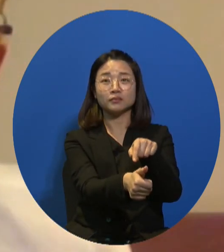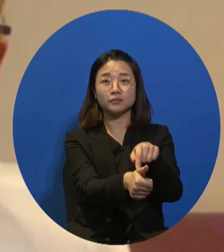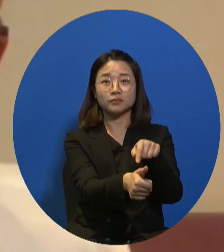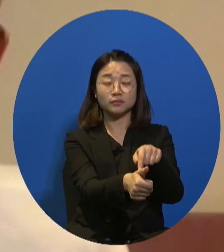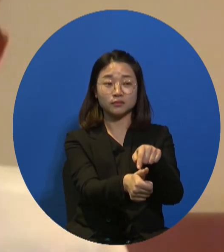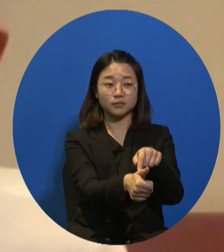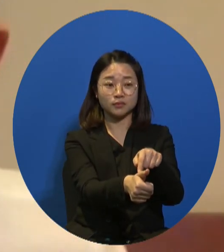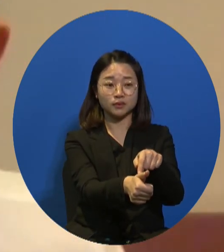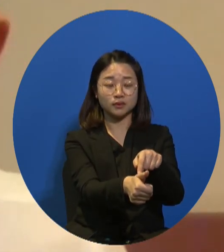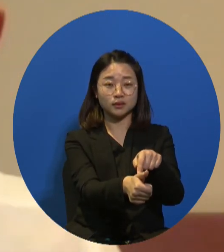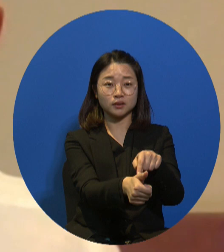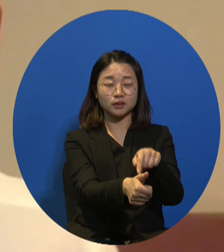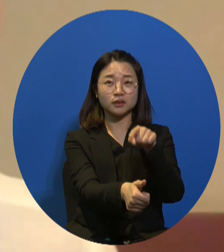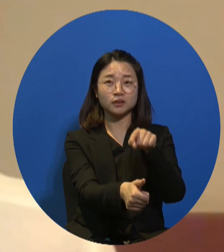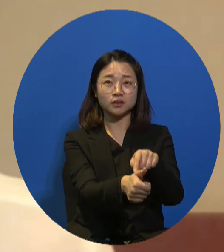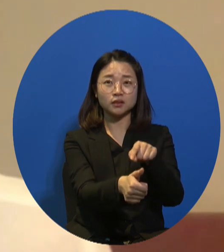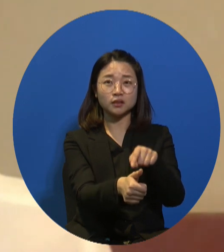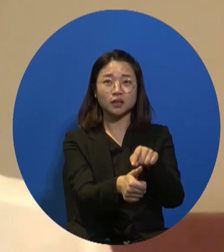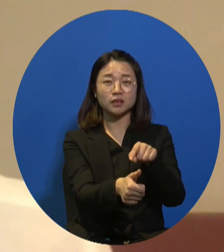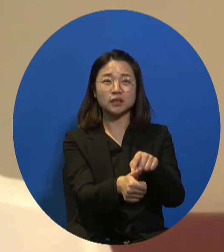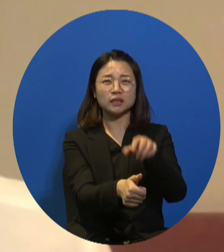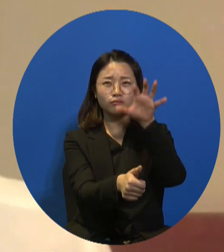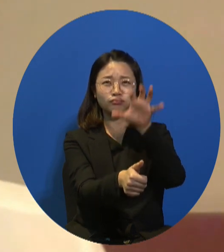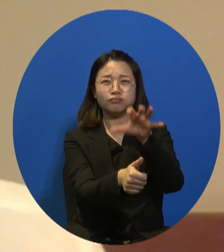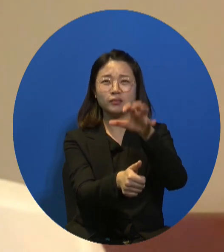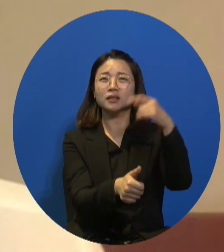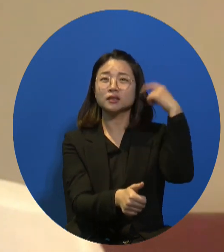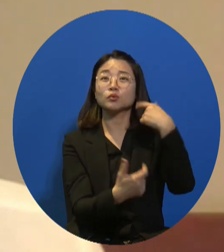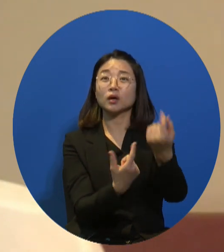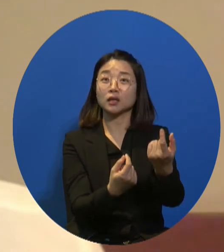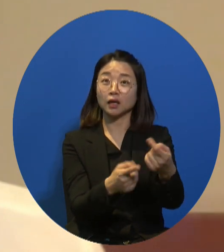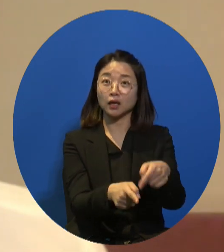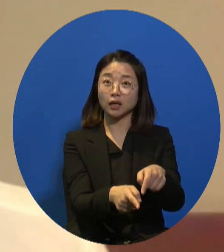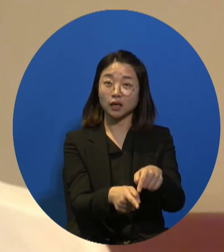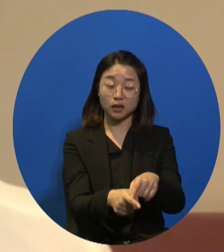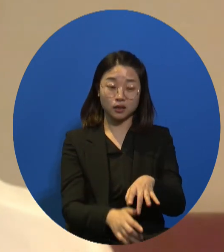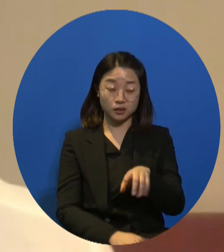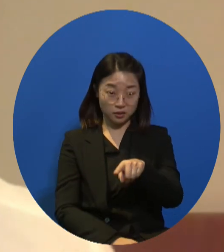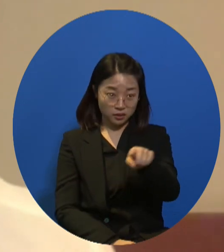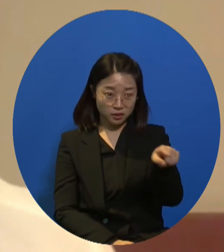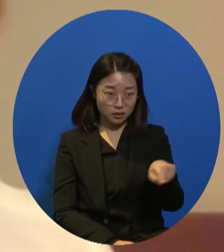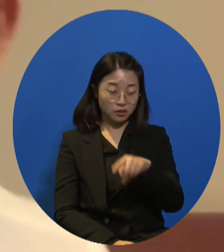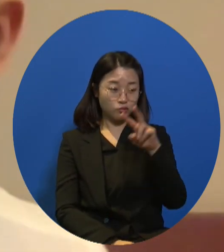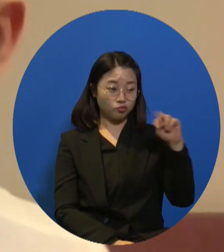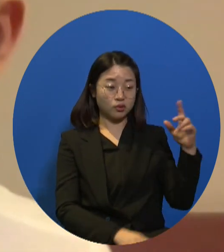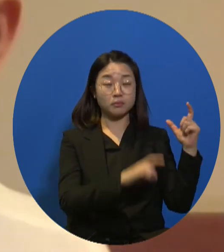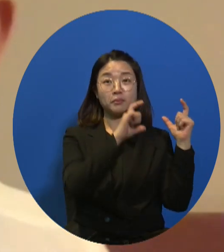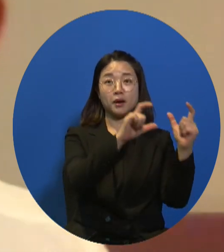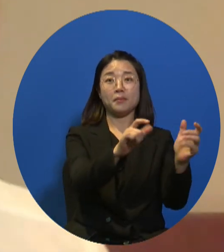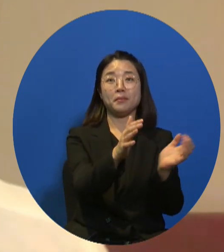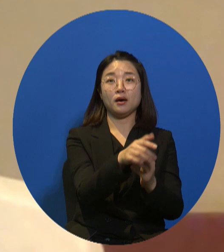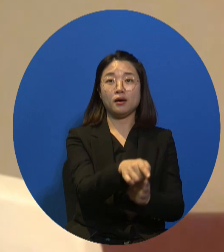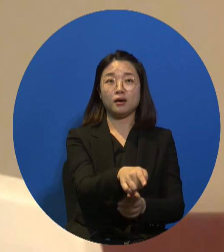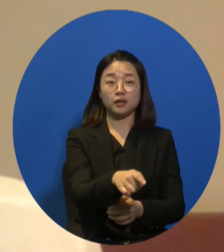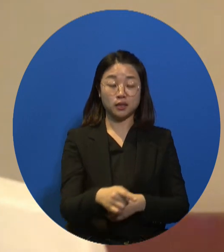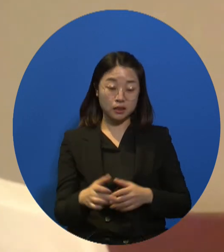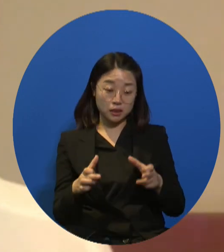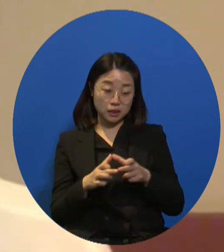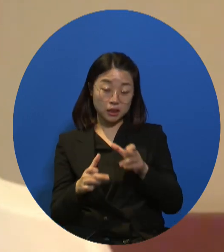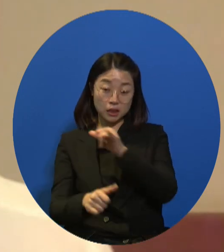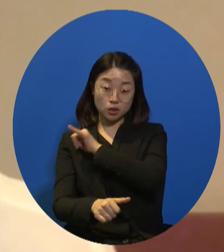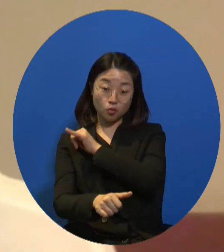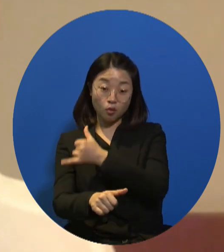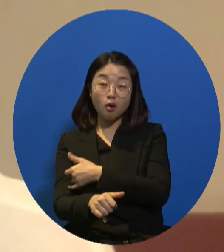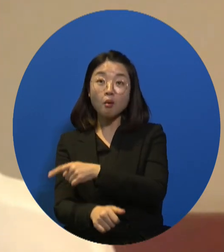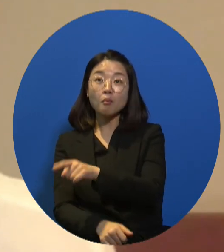And so this is a really positive development in a sense, where disability rights issues are actually being addressed